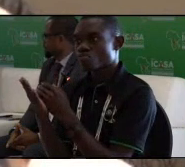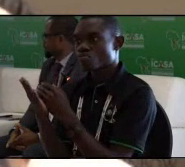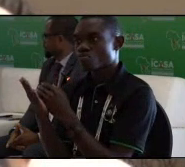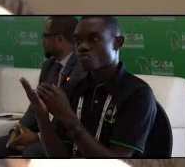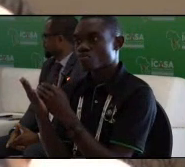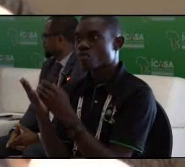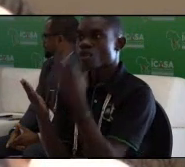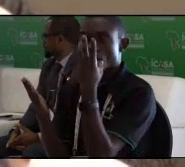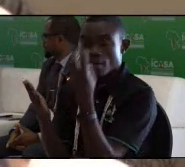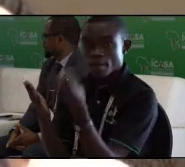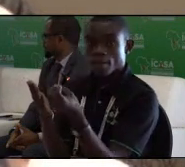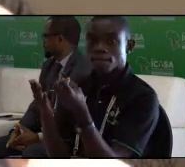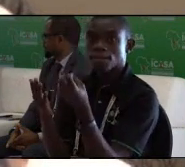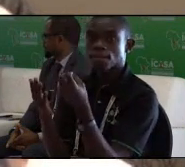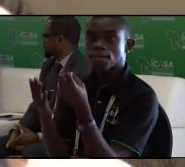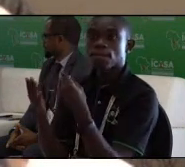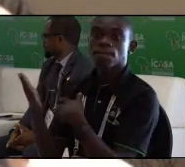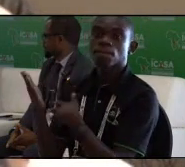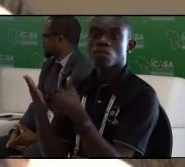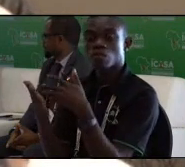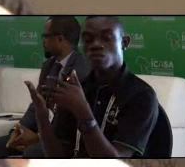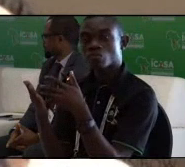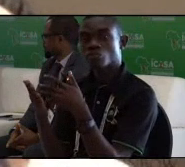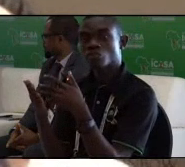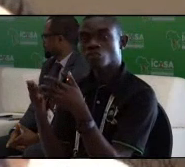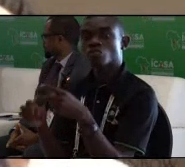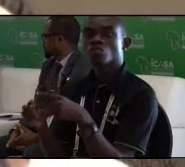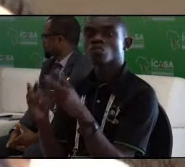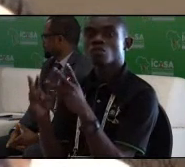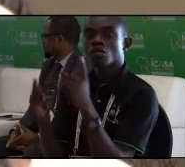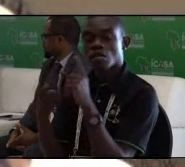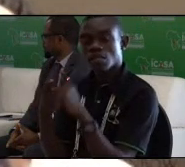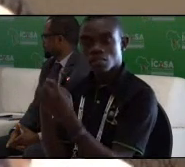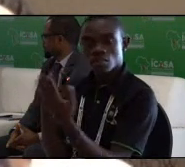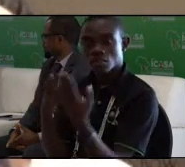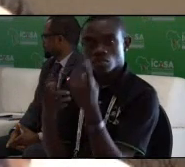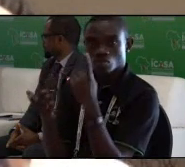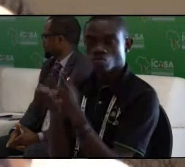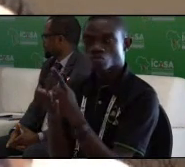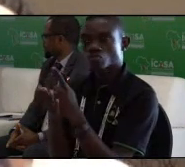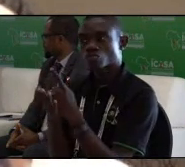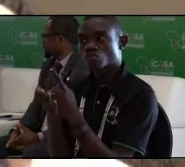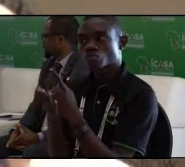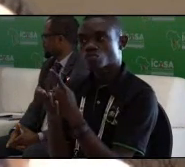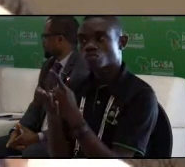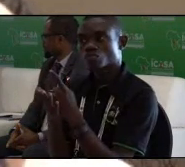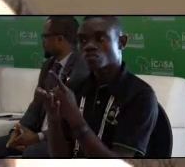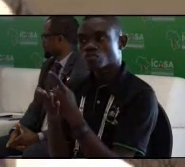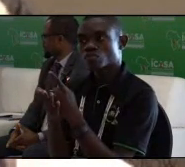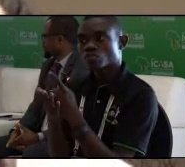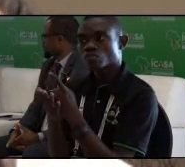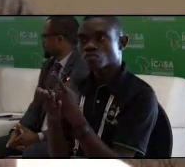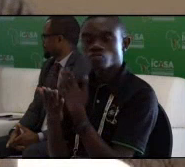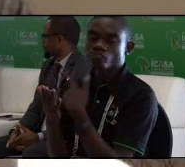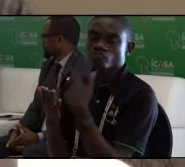tools have both the blood-based and then the oral kits. So we've been